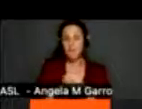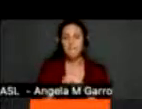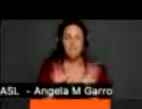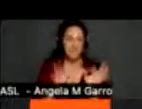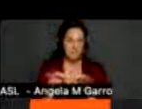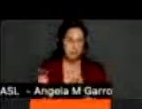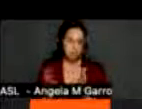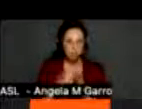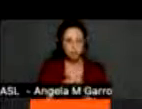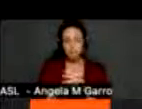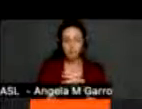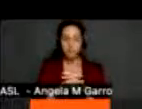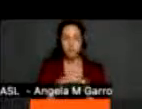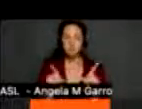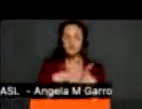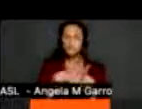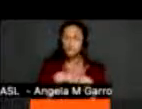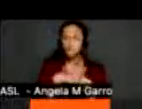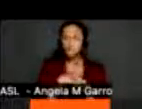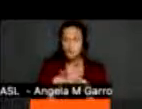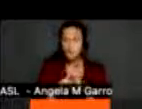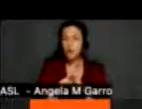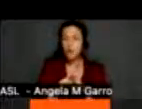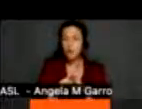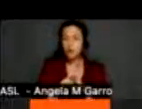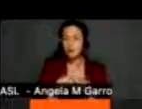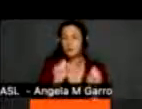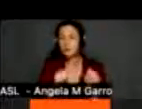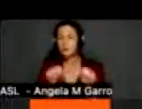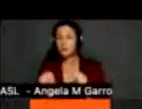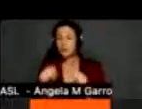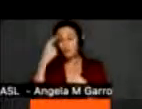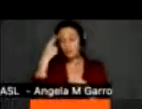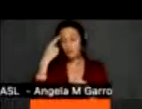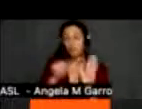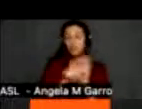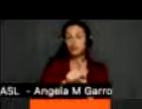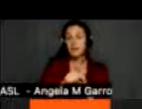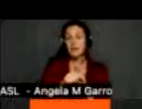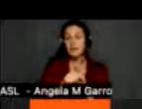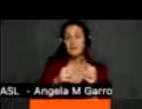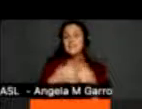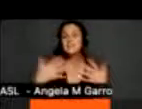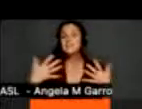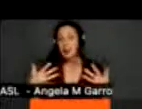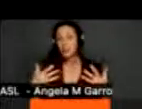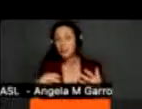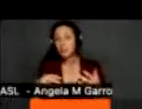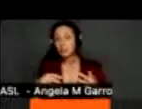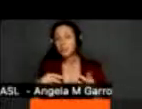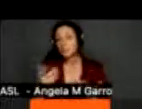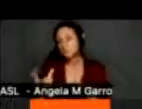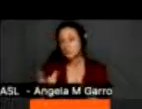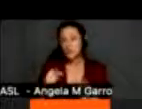decisions, as well as the potential for grade span expansion. So this